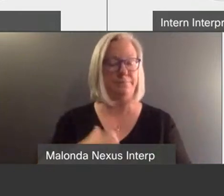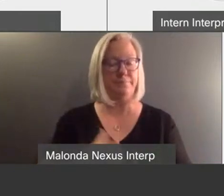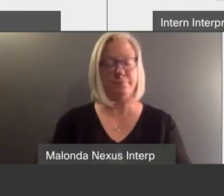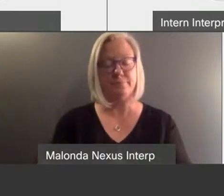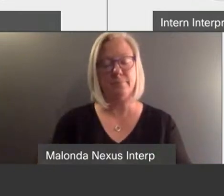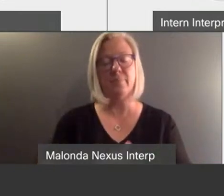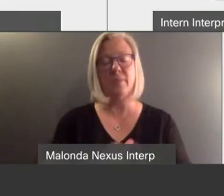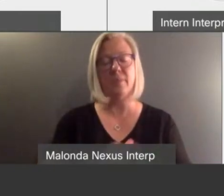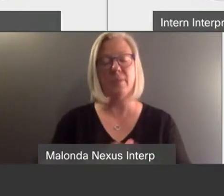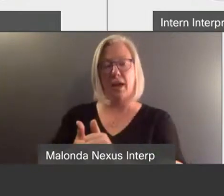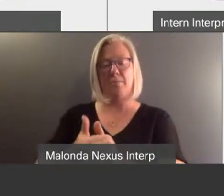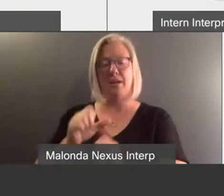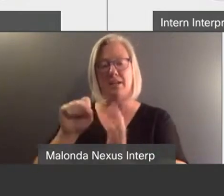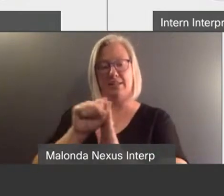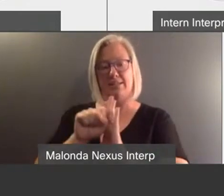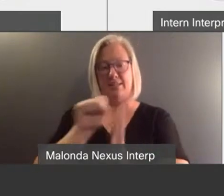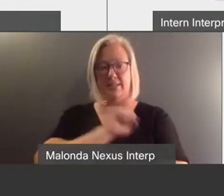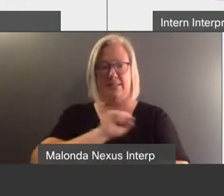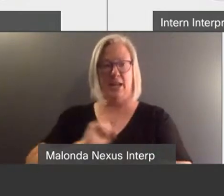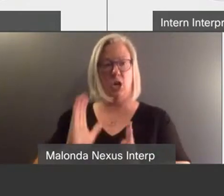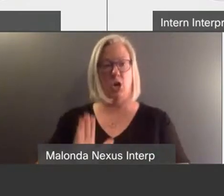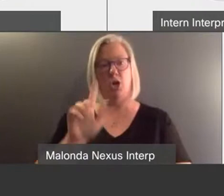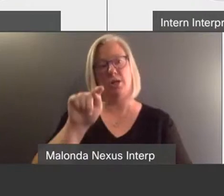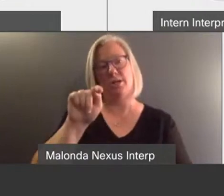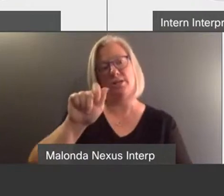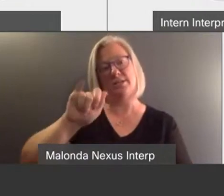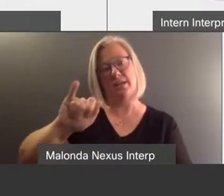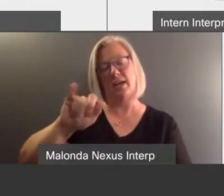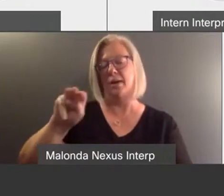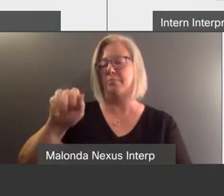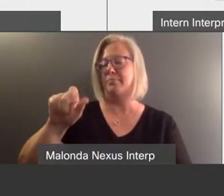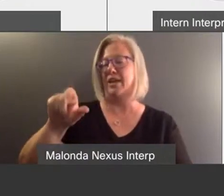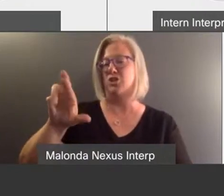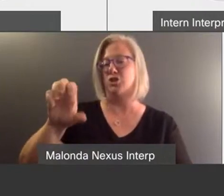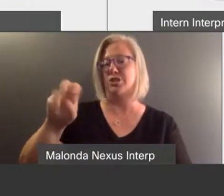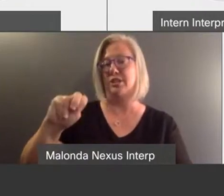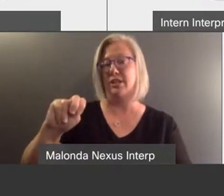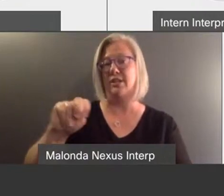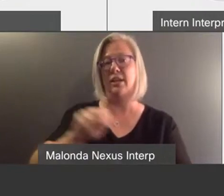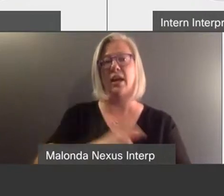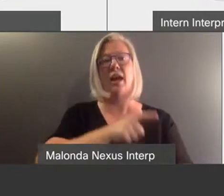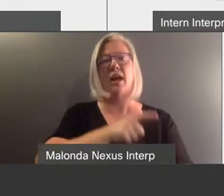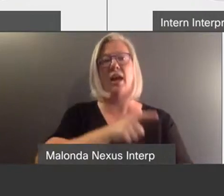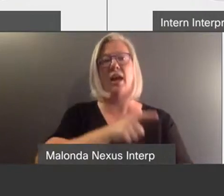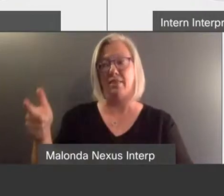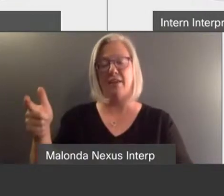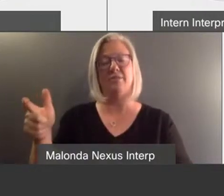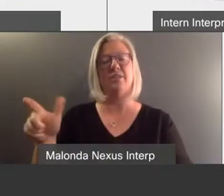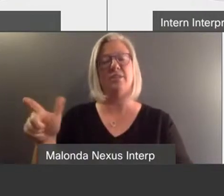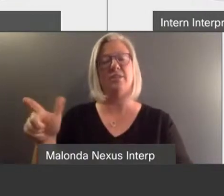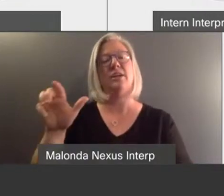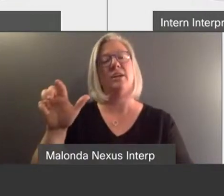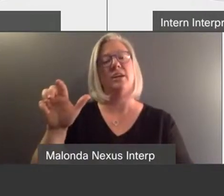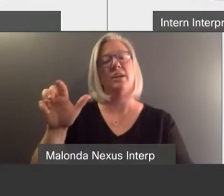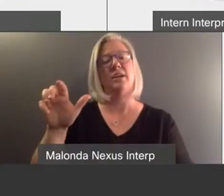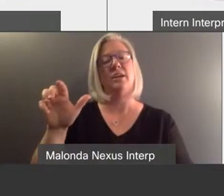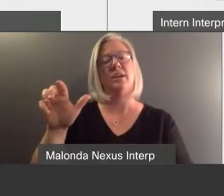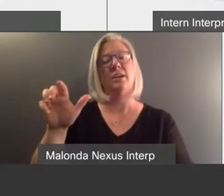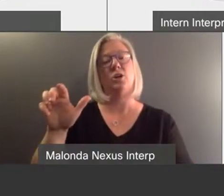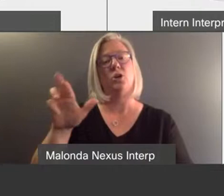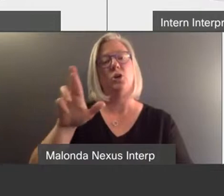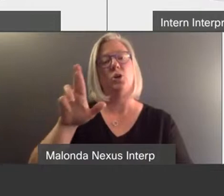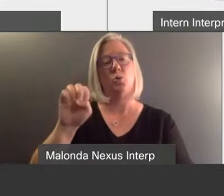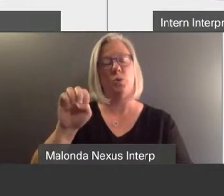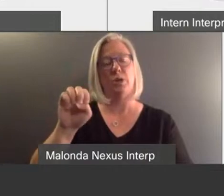President Ty Masterson, who is the Vice Chair, and to my left is the ranking member of the Redistricting